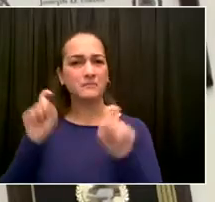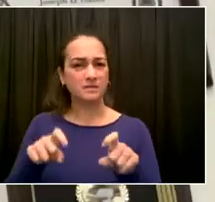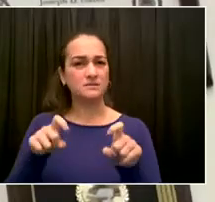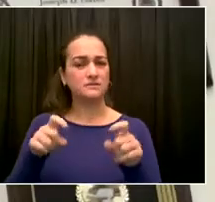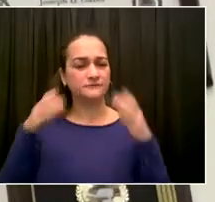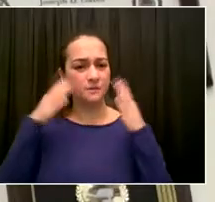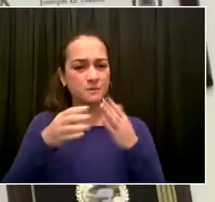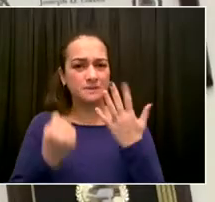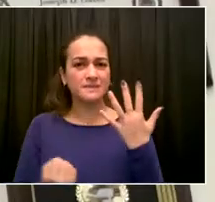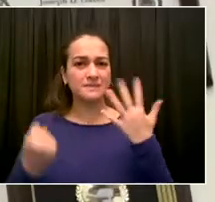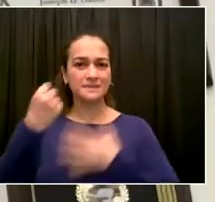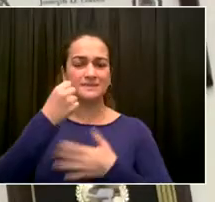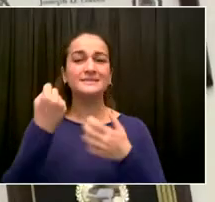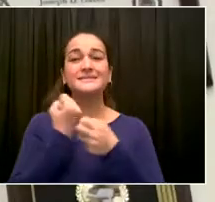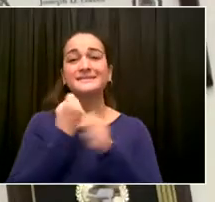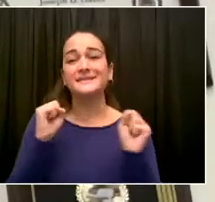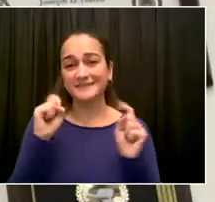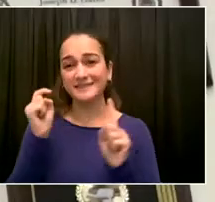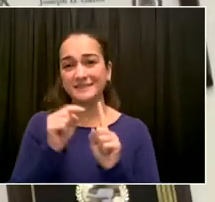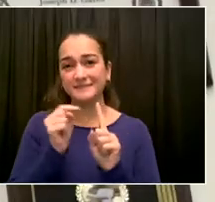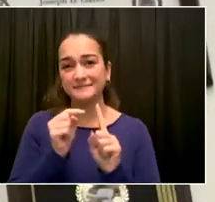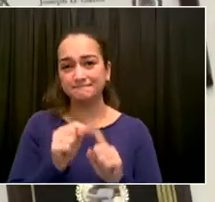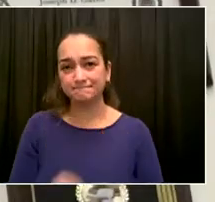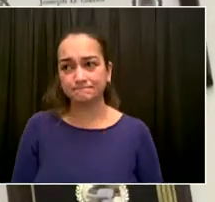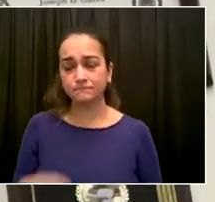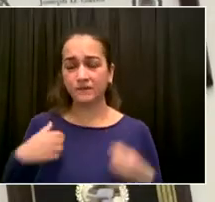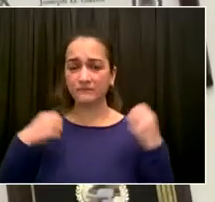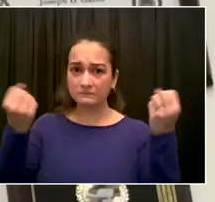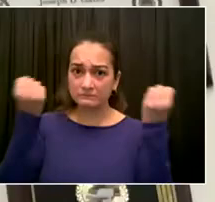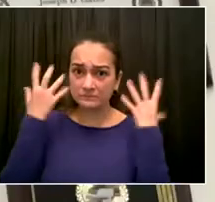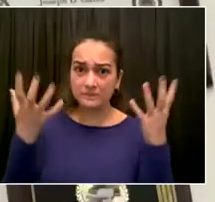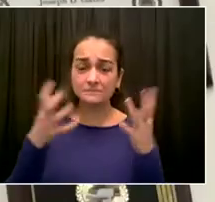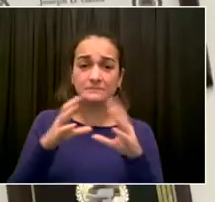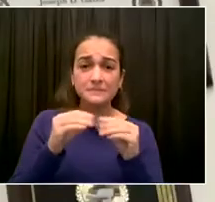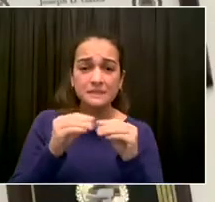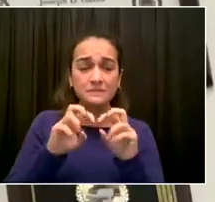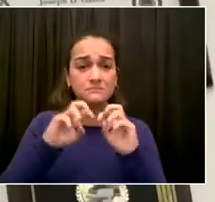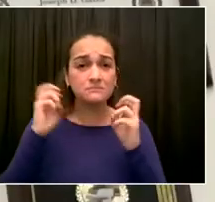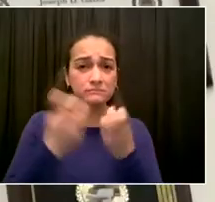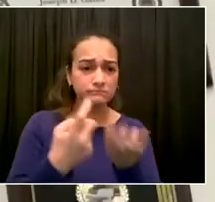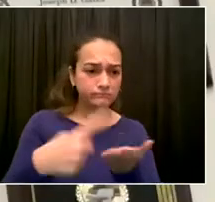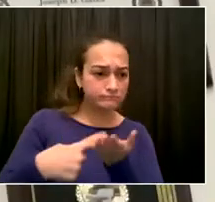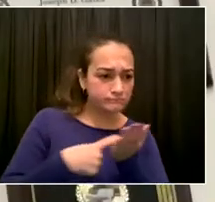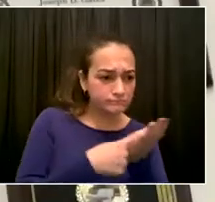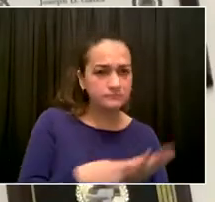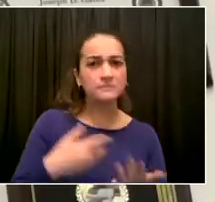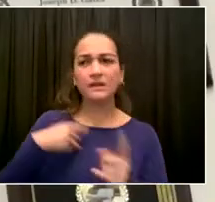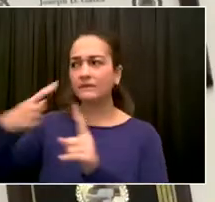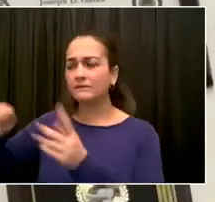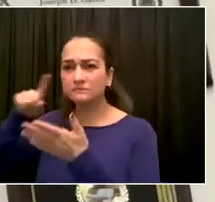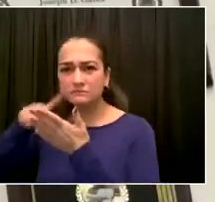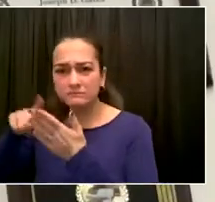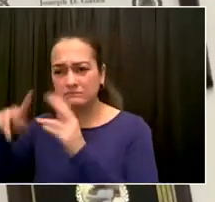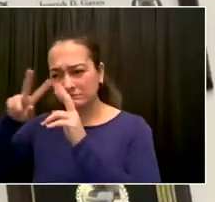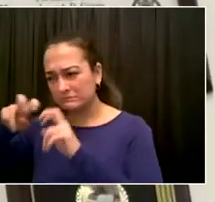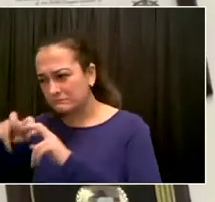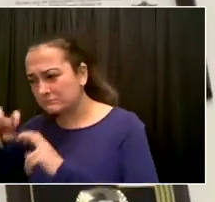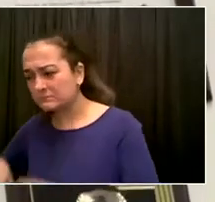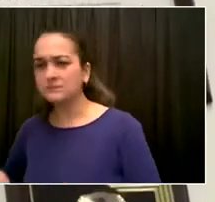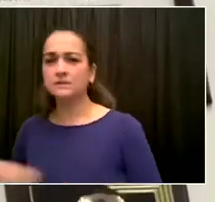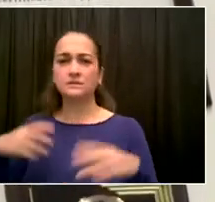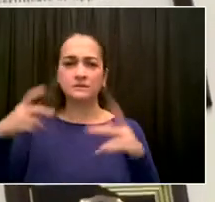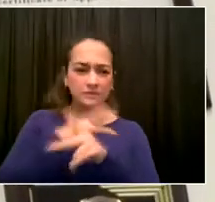by Principal Gates, where we are looking at the social emotional learning practices and talking to students about how they're regulating emotions, how